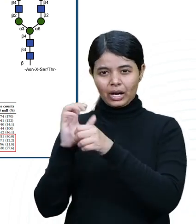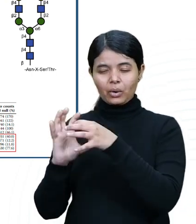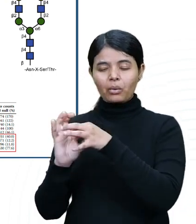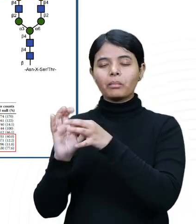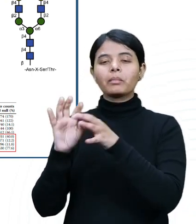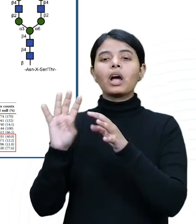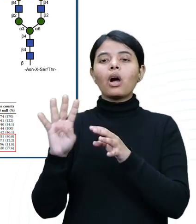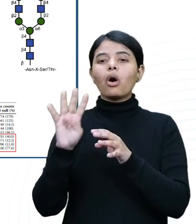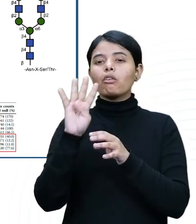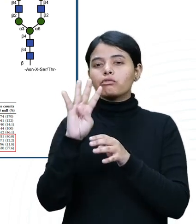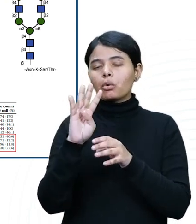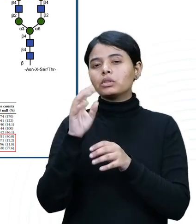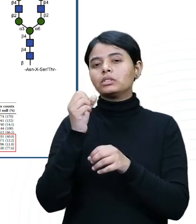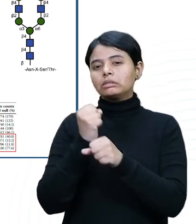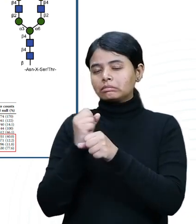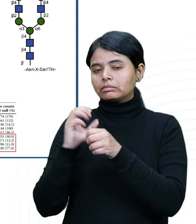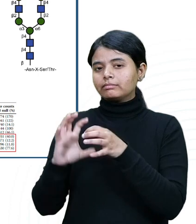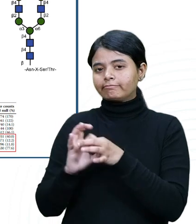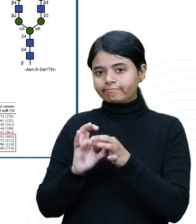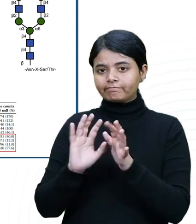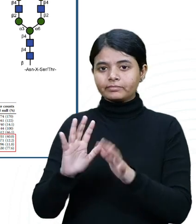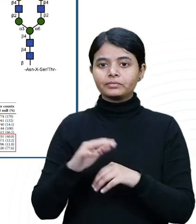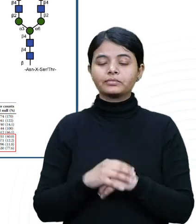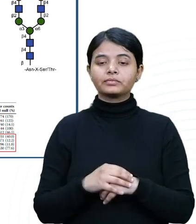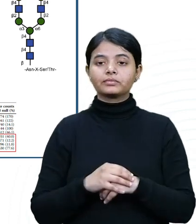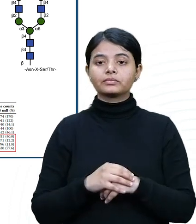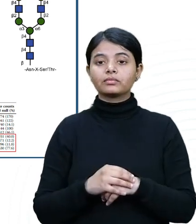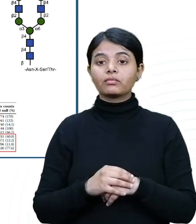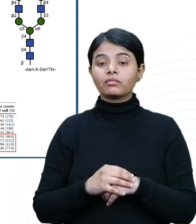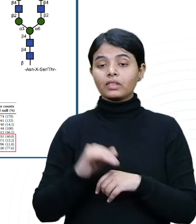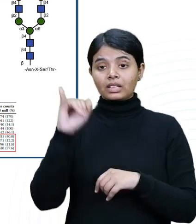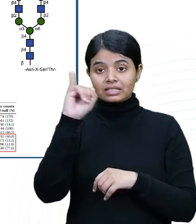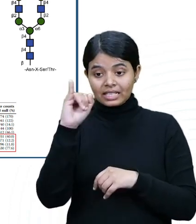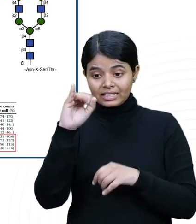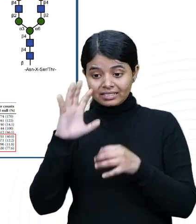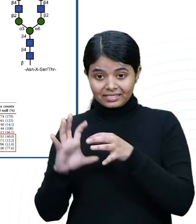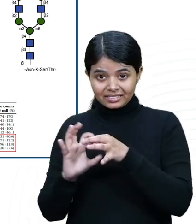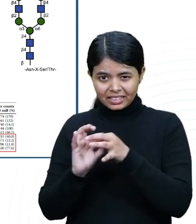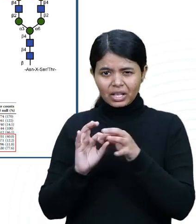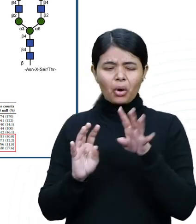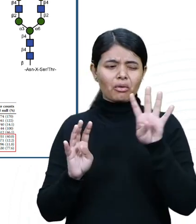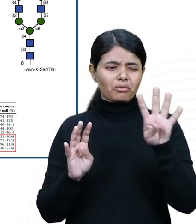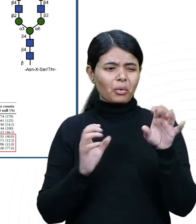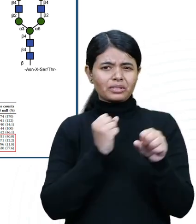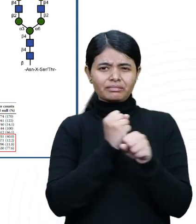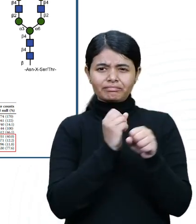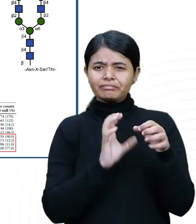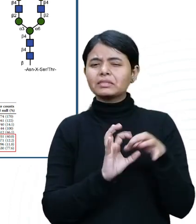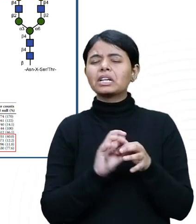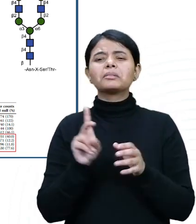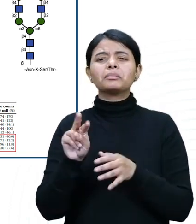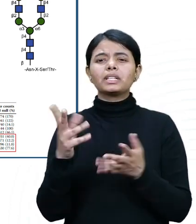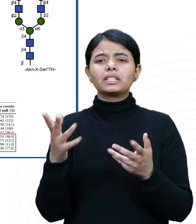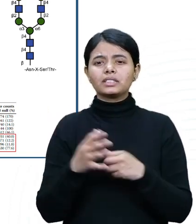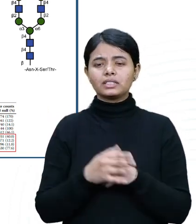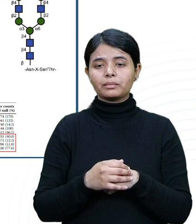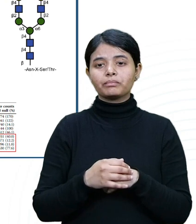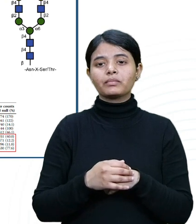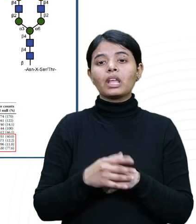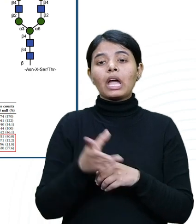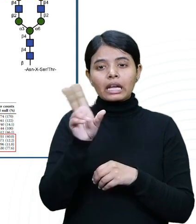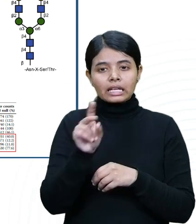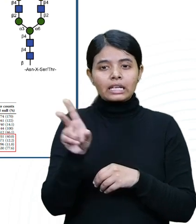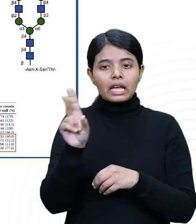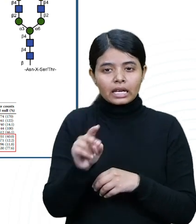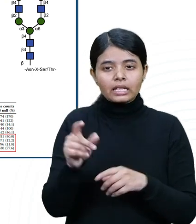the TBGT10 knockout cells. Or I won't say no, but the branching is highly reduced in